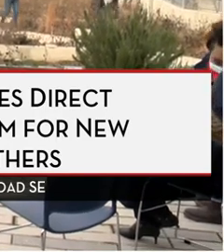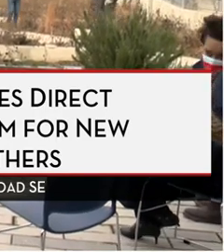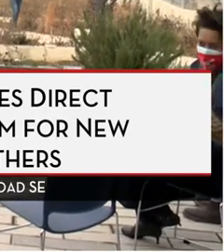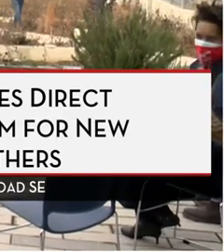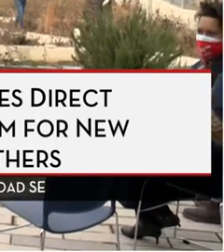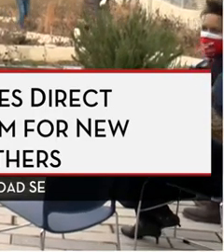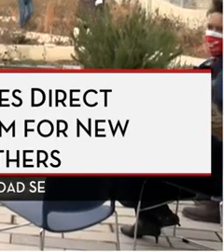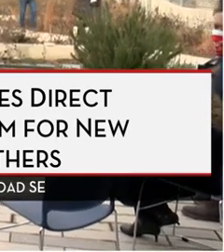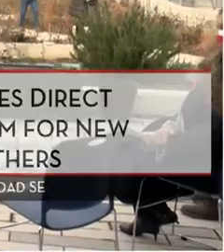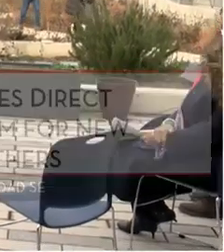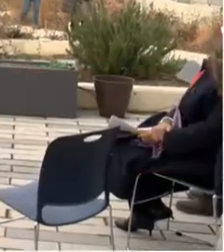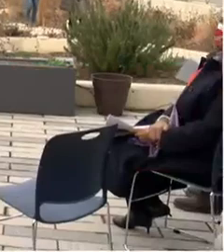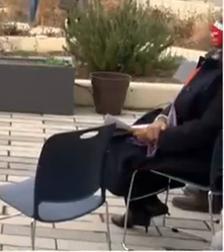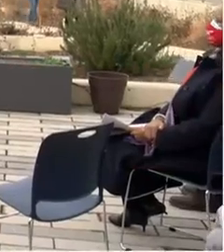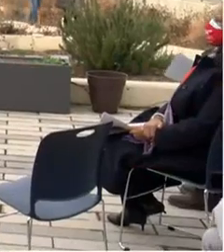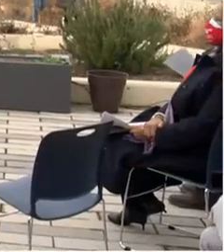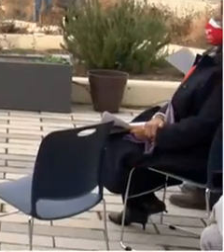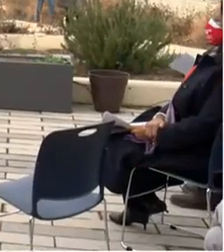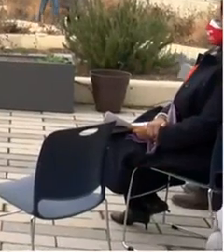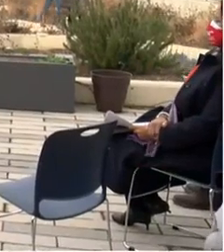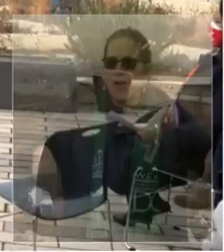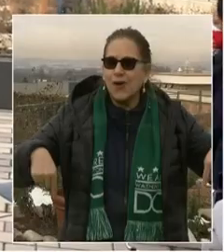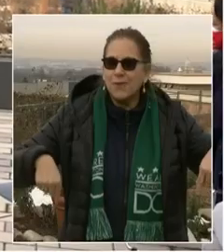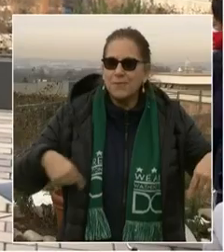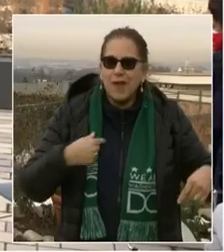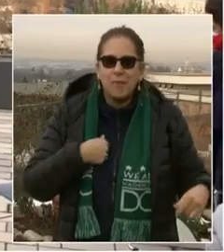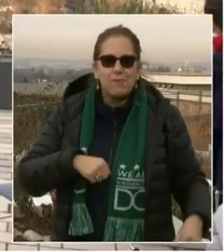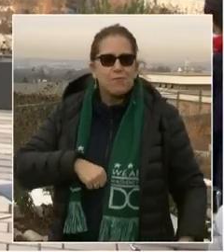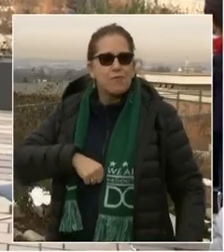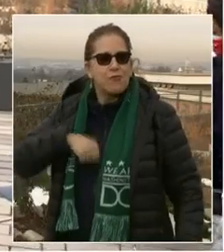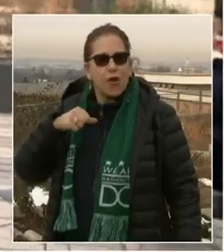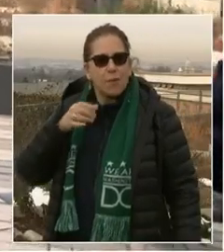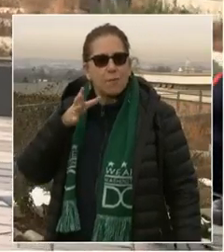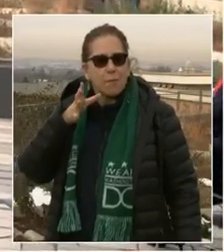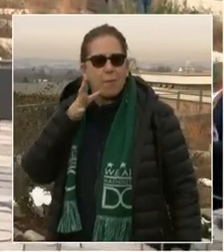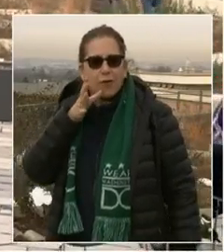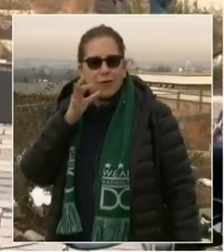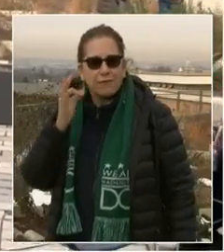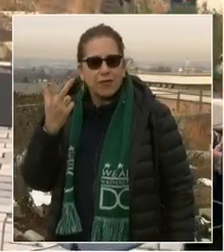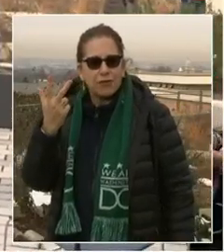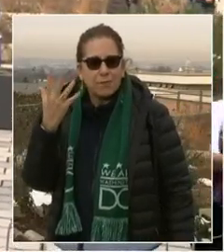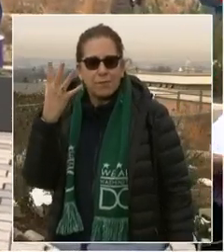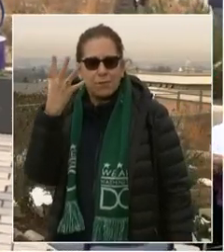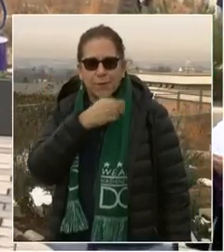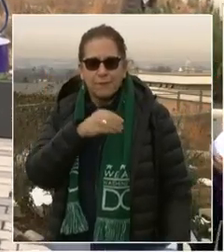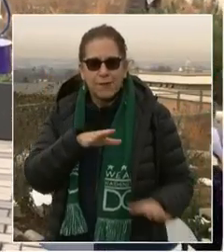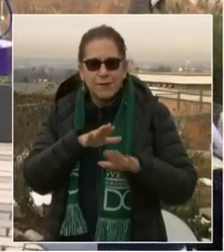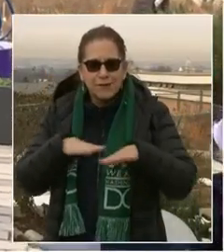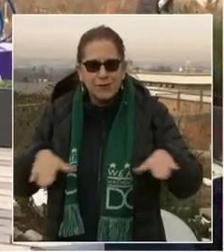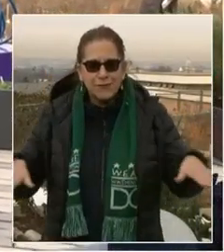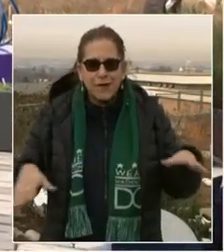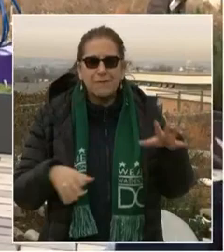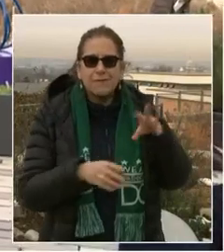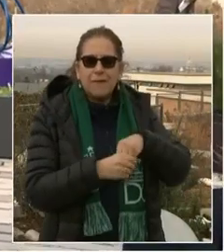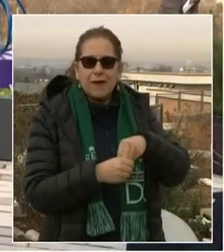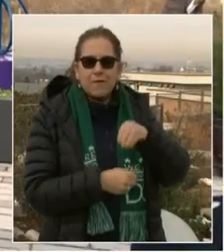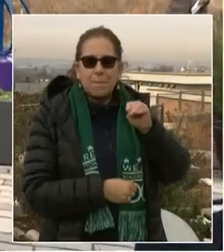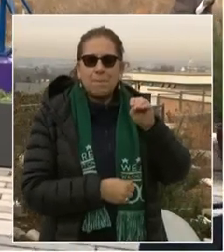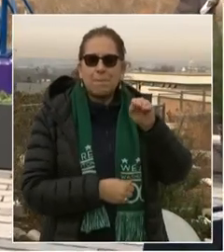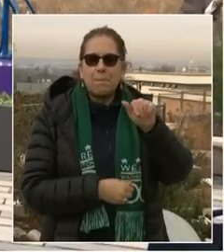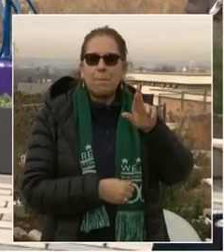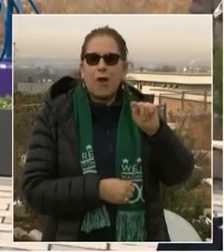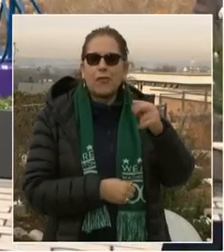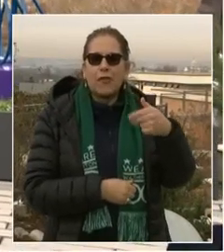proud mother of 3 beautiful children and a participant in Martha's Table Thrive program.